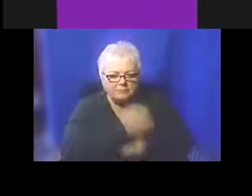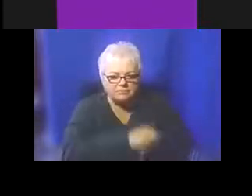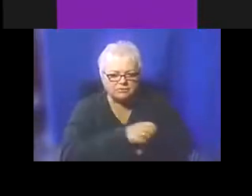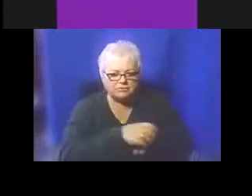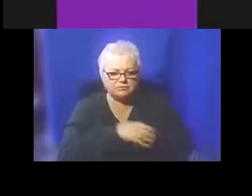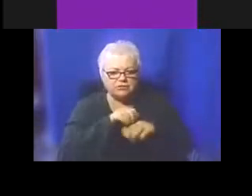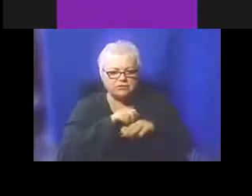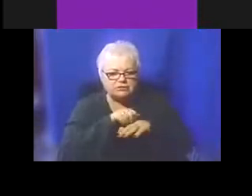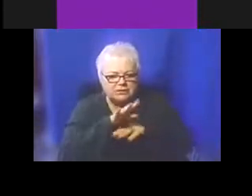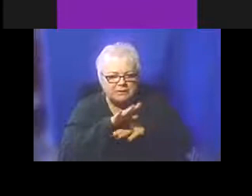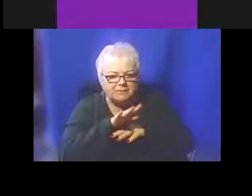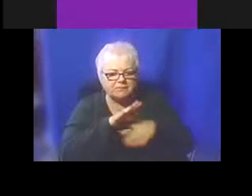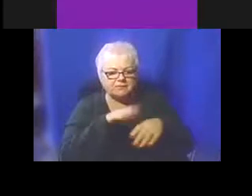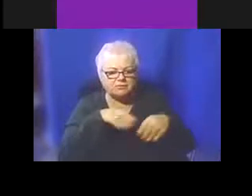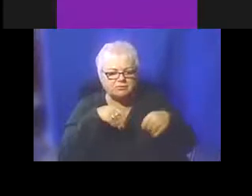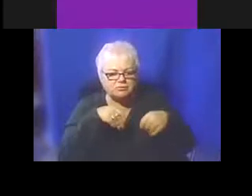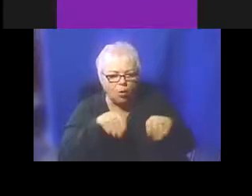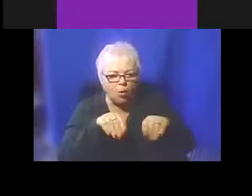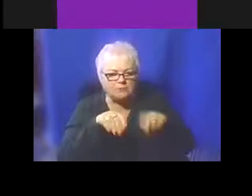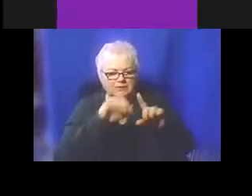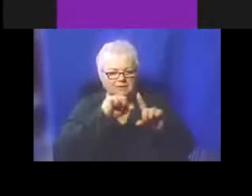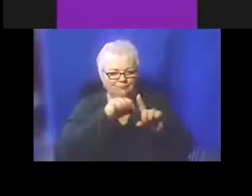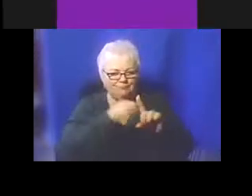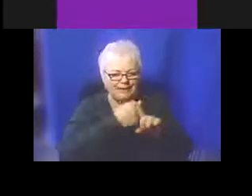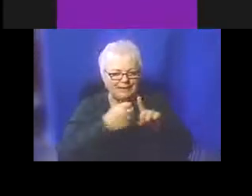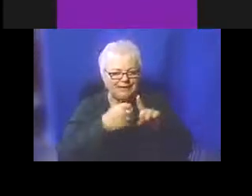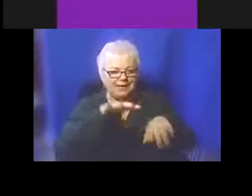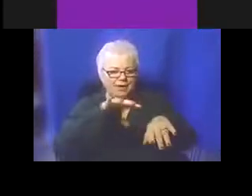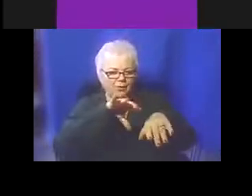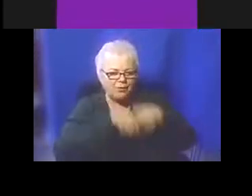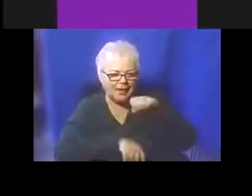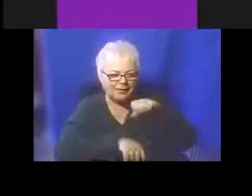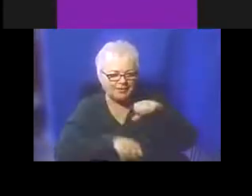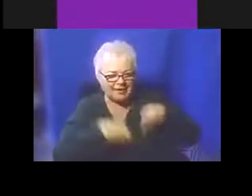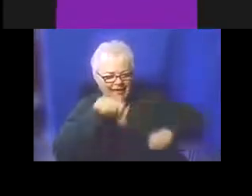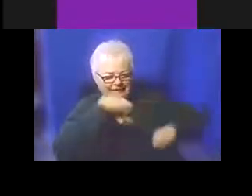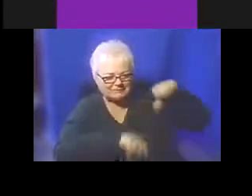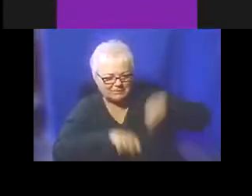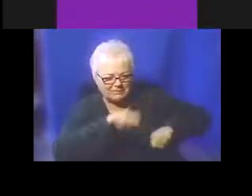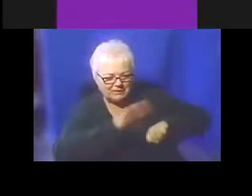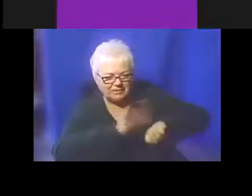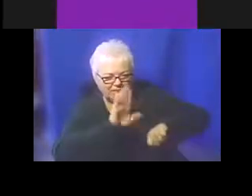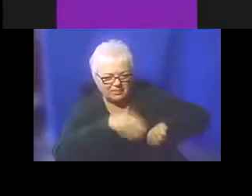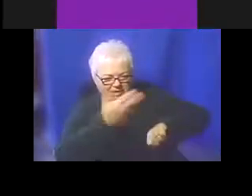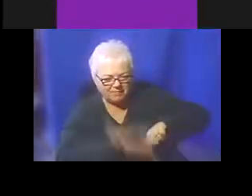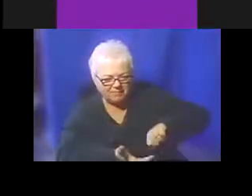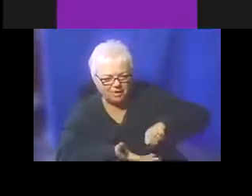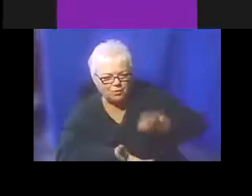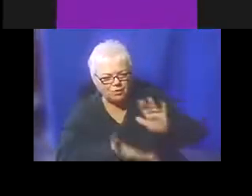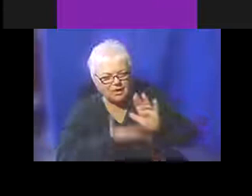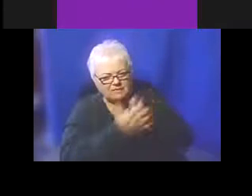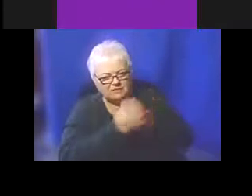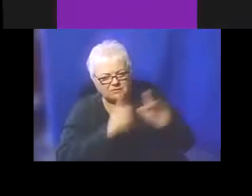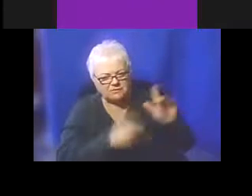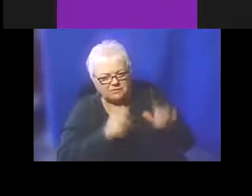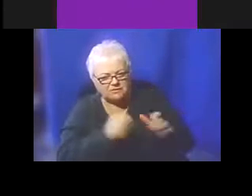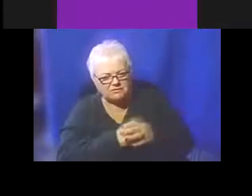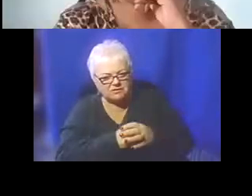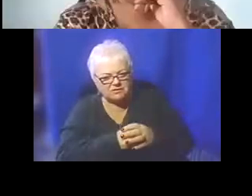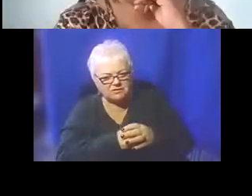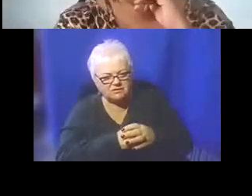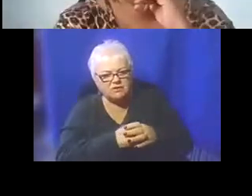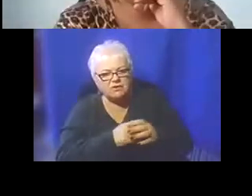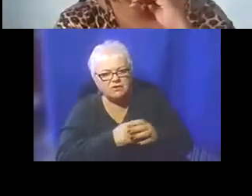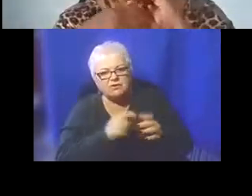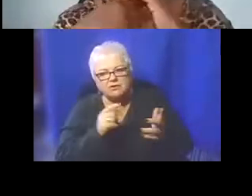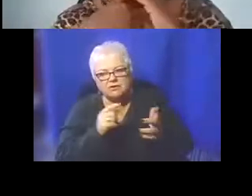shipped, sold, beaten, raped, experimented on. And then you have to ask the question, did the trauma continue? Yes, so 300